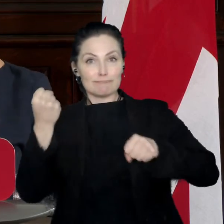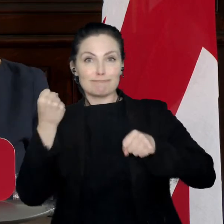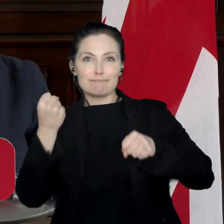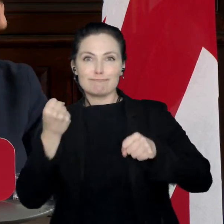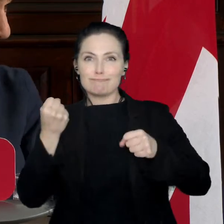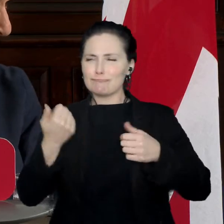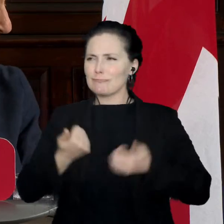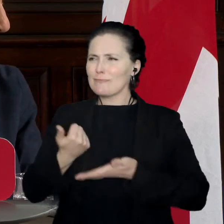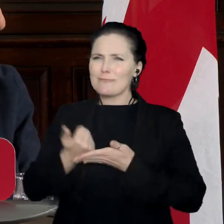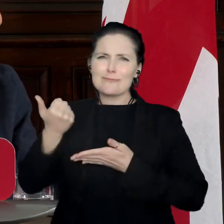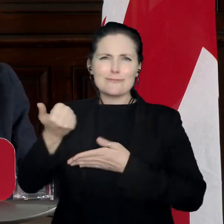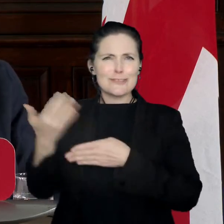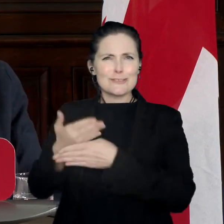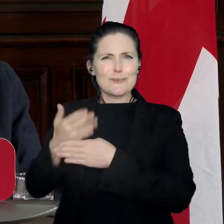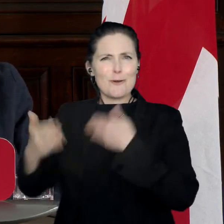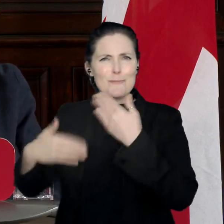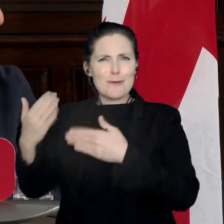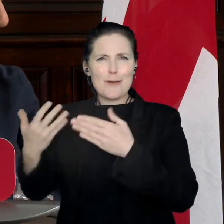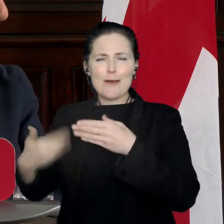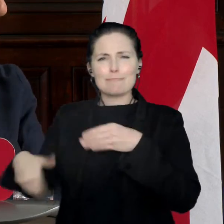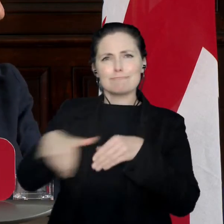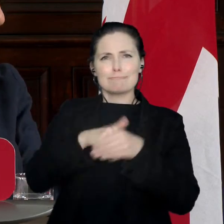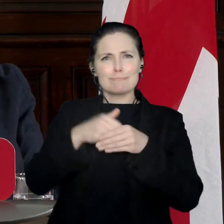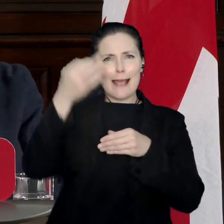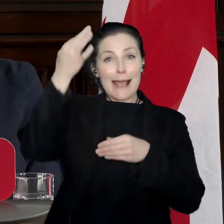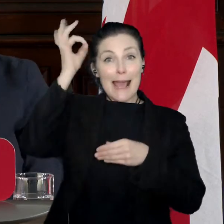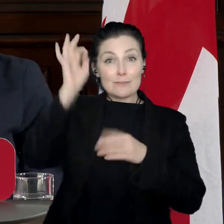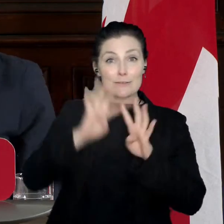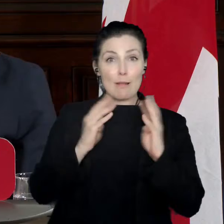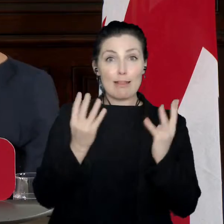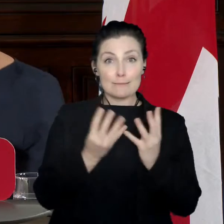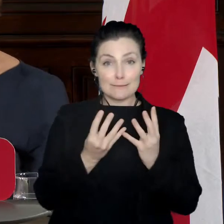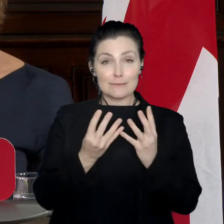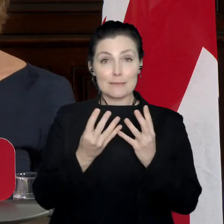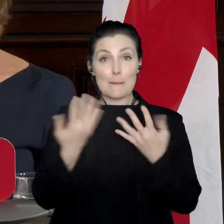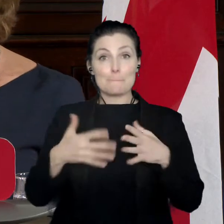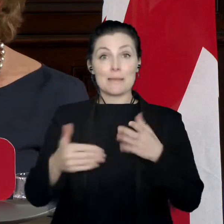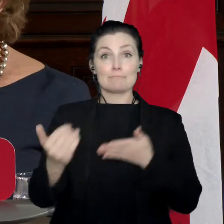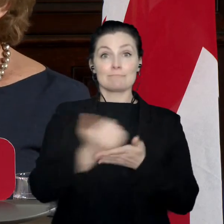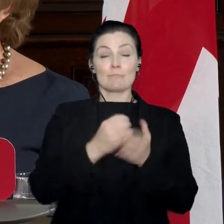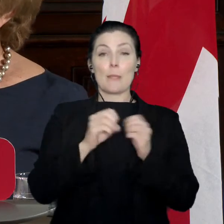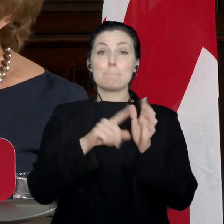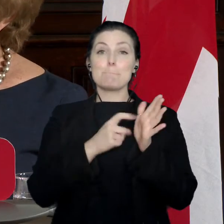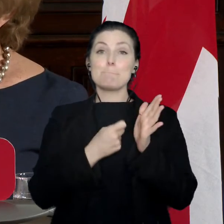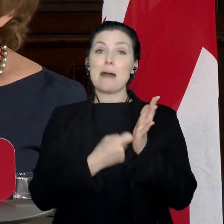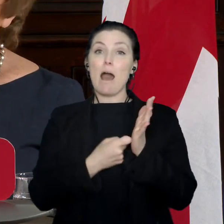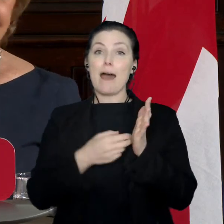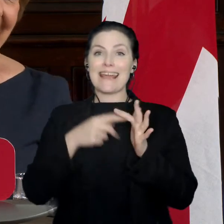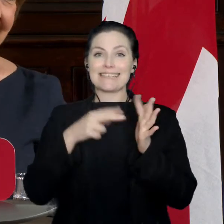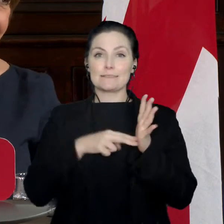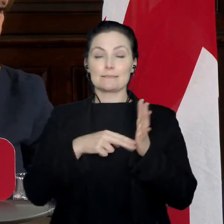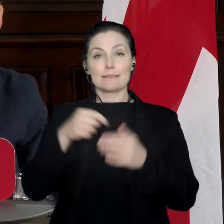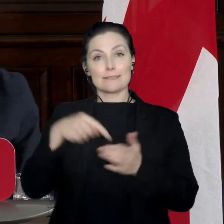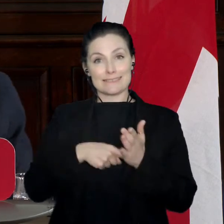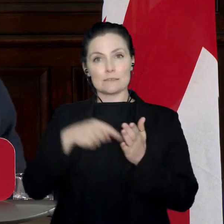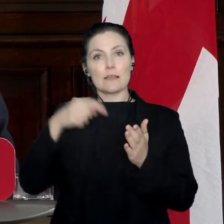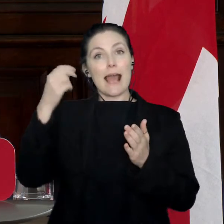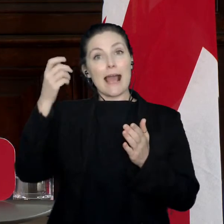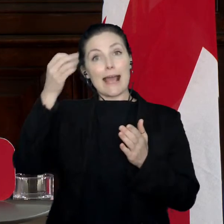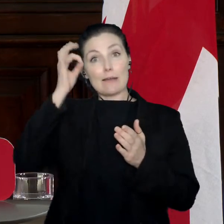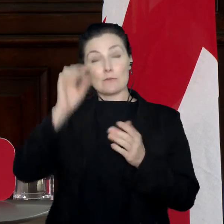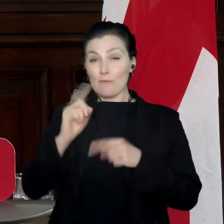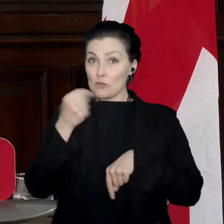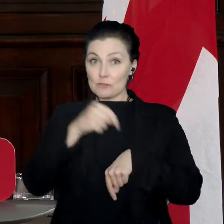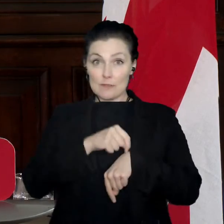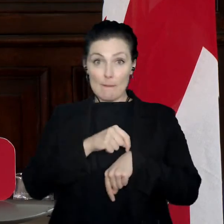job getting onto councils. We secured Barnet Council for the first time, and we are now selecting